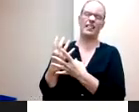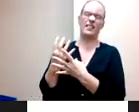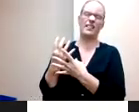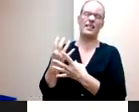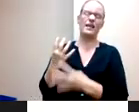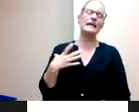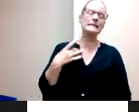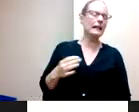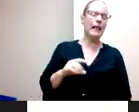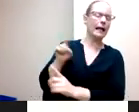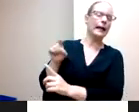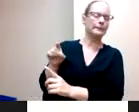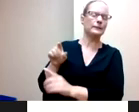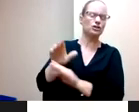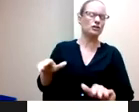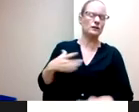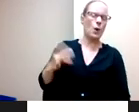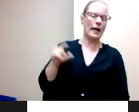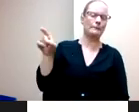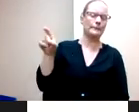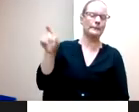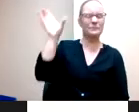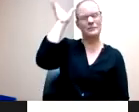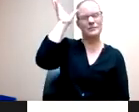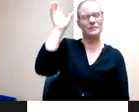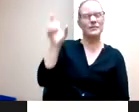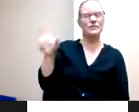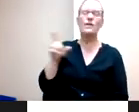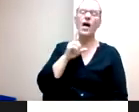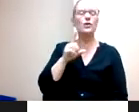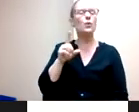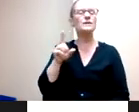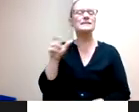like him much. He was the father just of the few of the children.